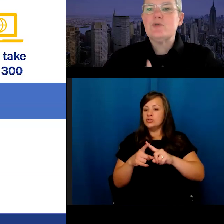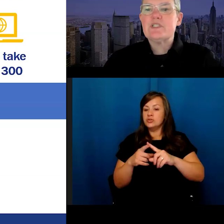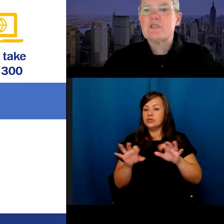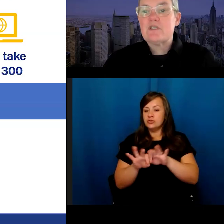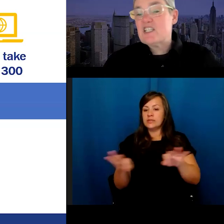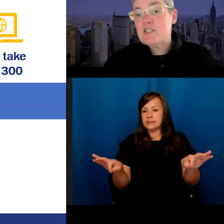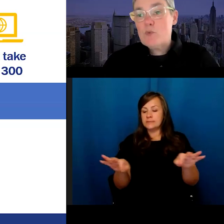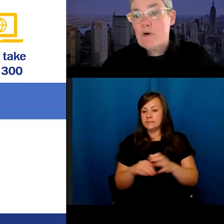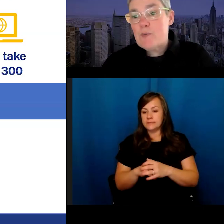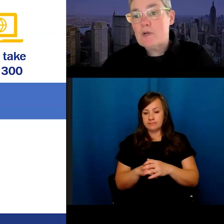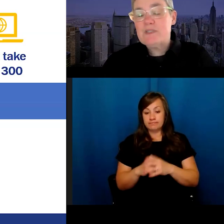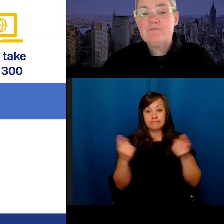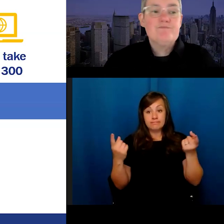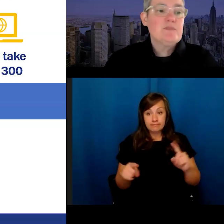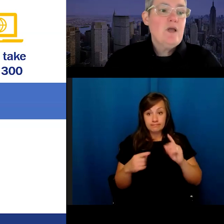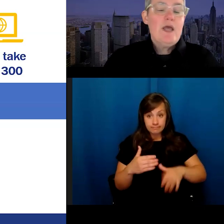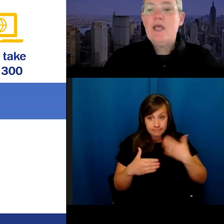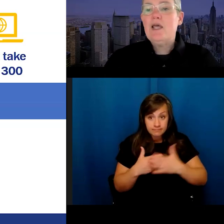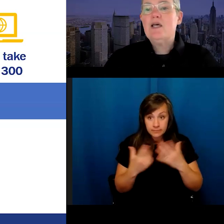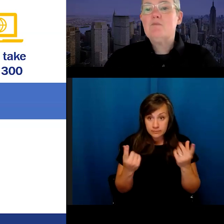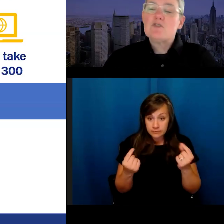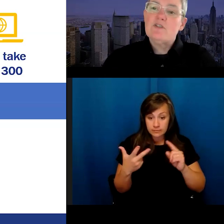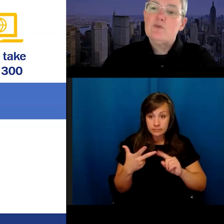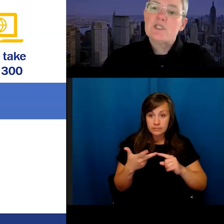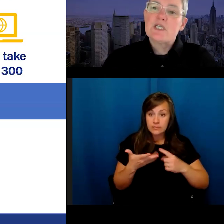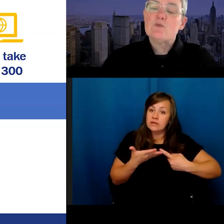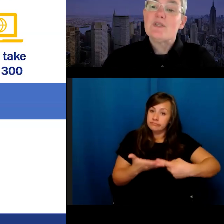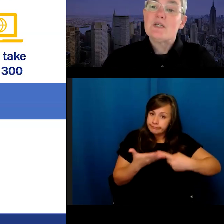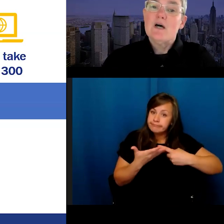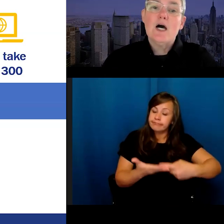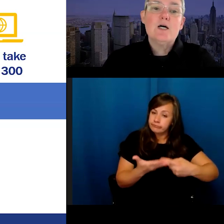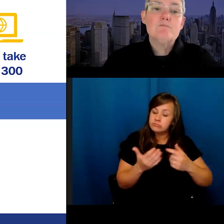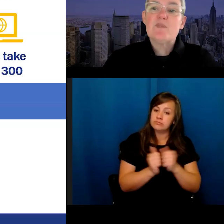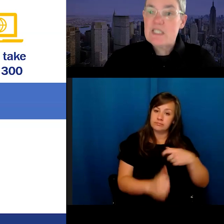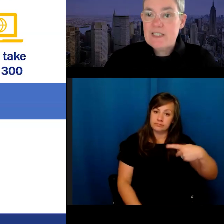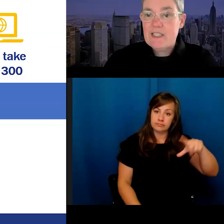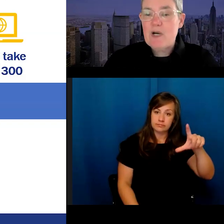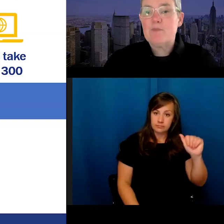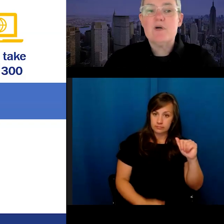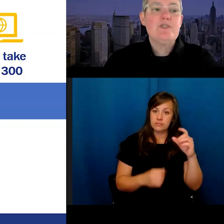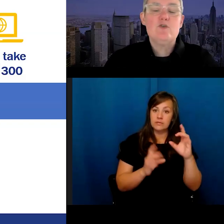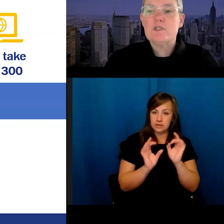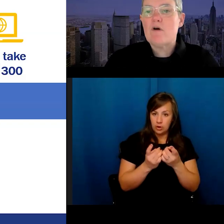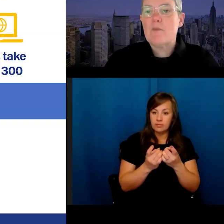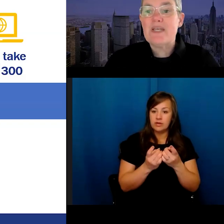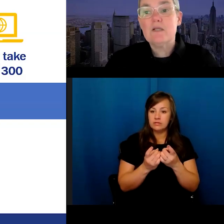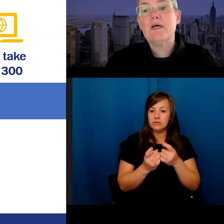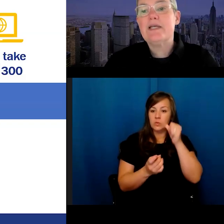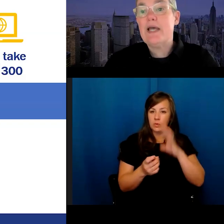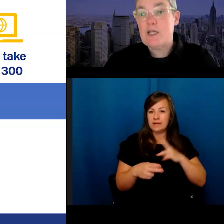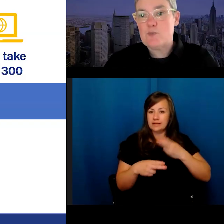is you would discuss it with our department, and most likely you would discuss it with Sydney in my department, who is